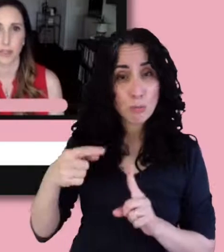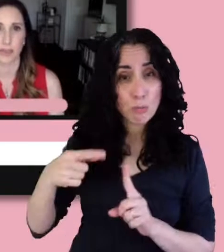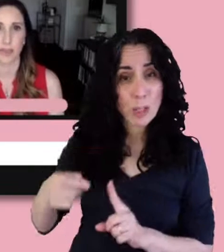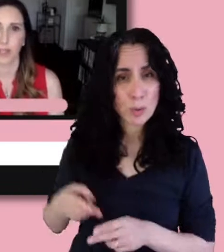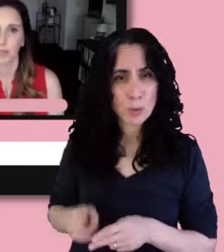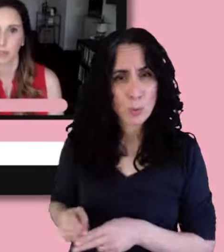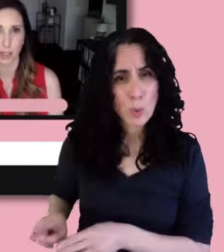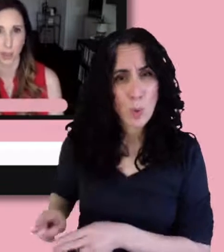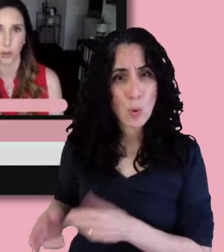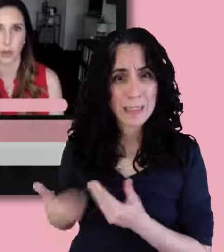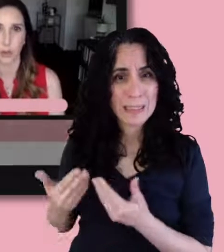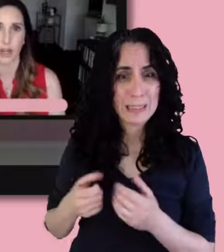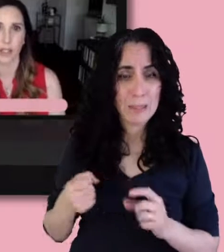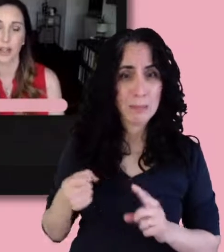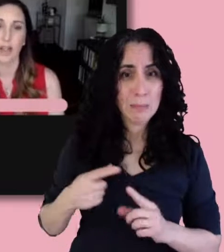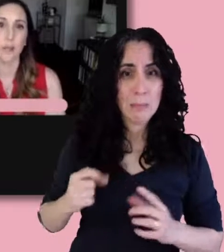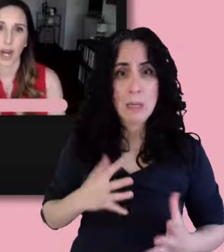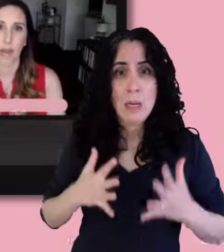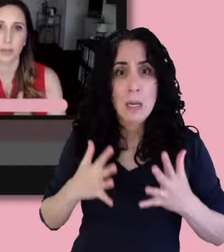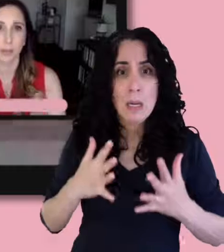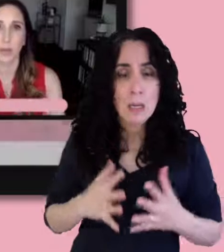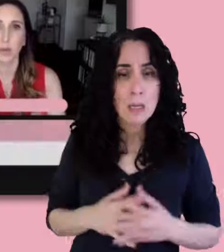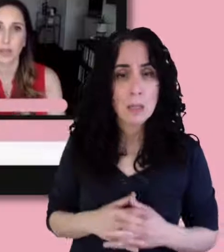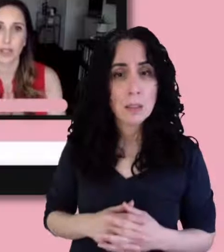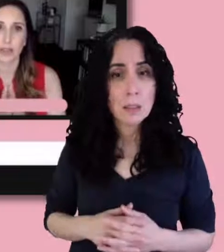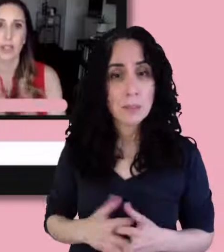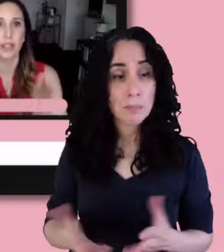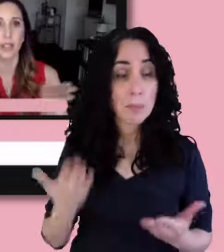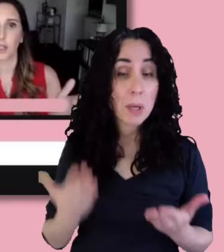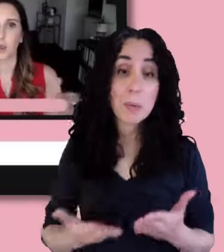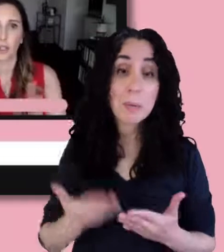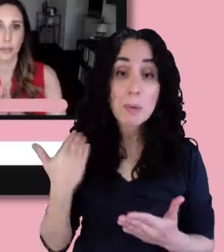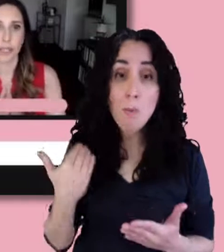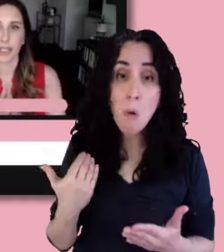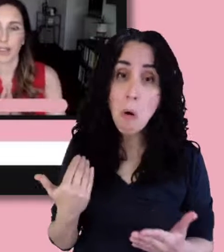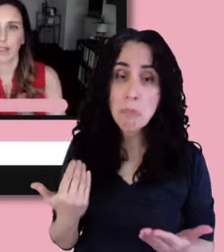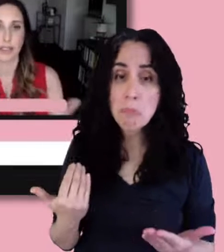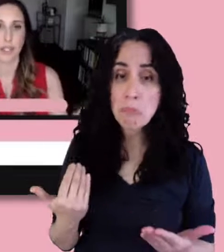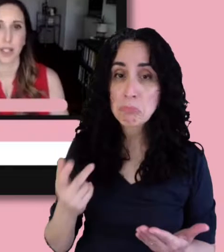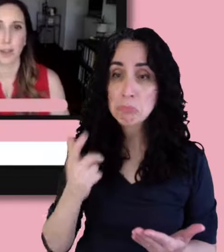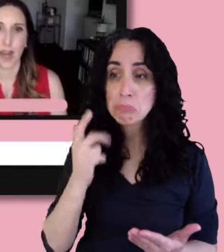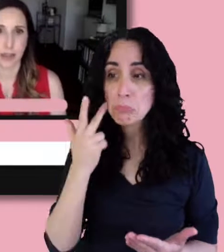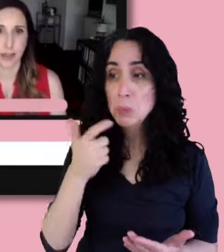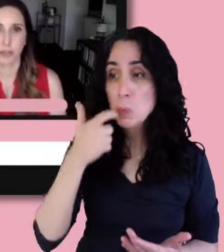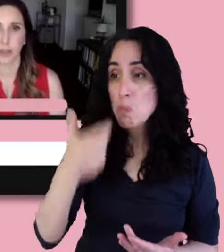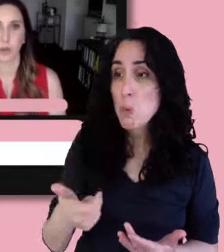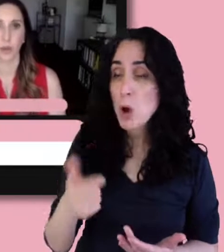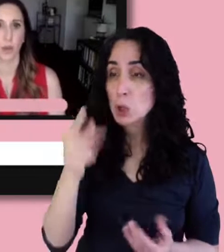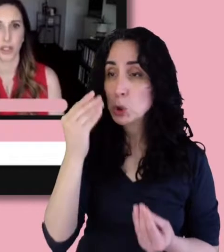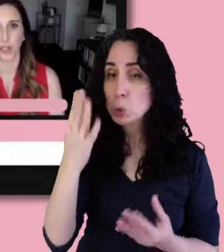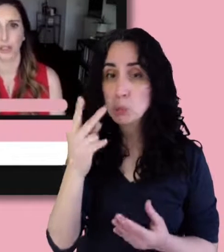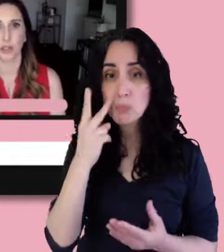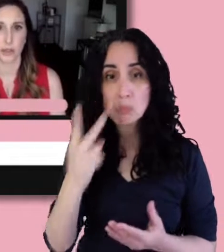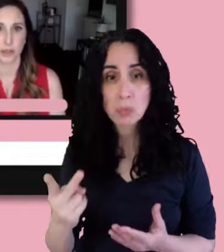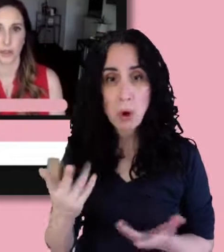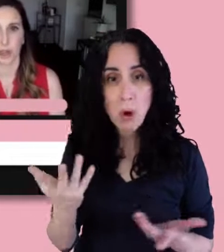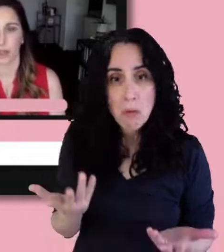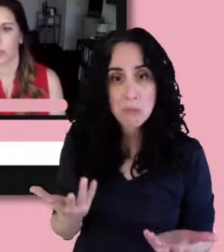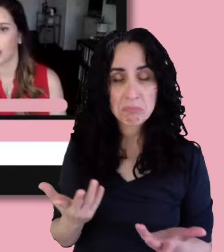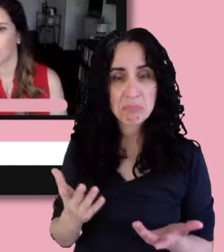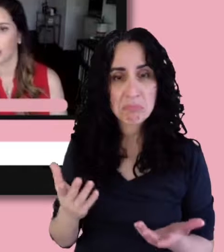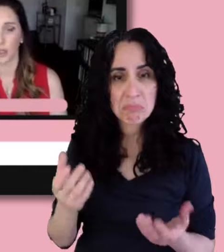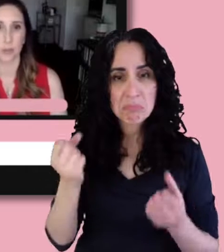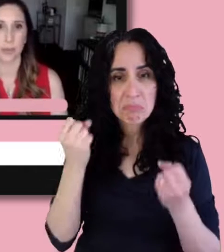going to be very, very short. Whereas perhaps before this, you wouldn't be necessarily bothered if you were watching the news and